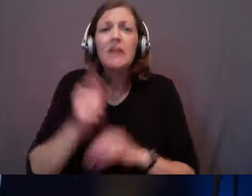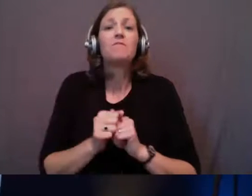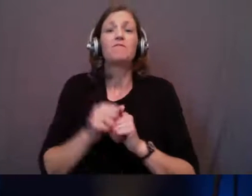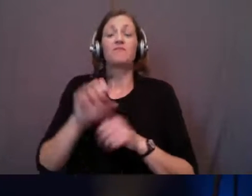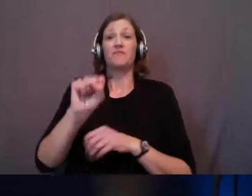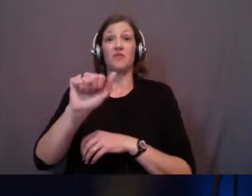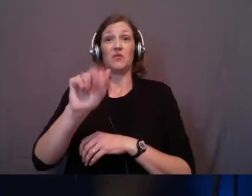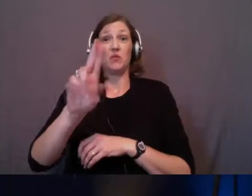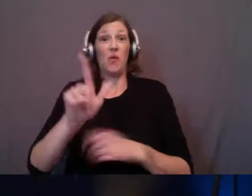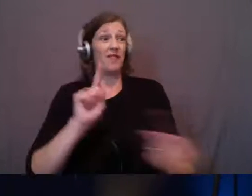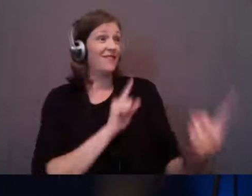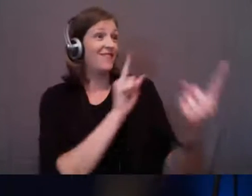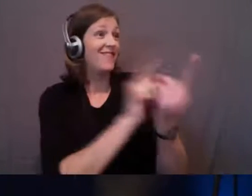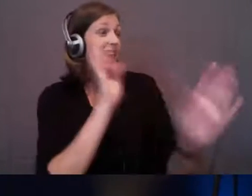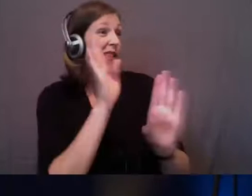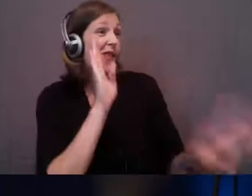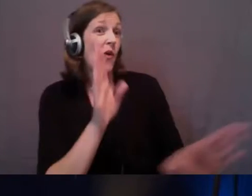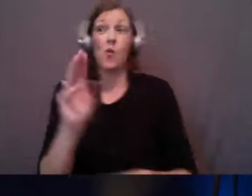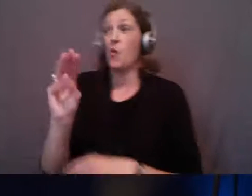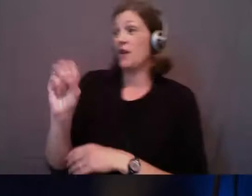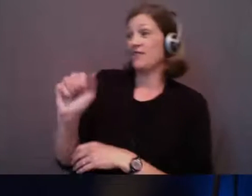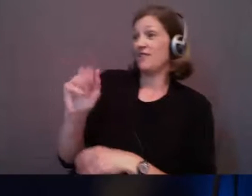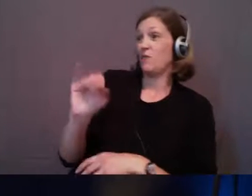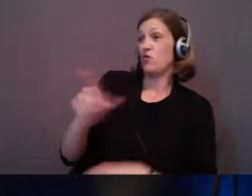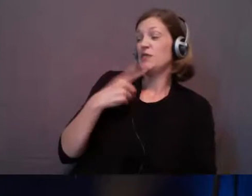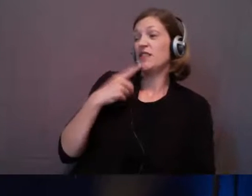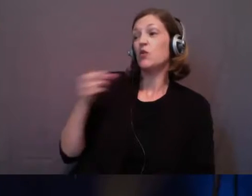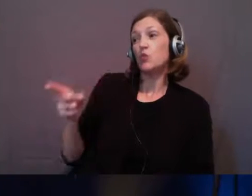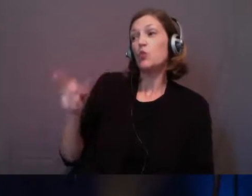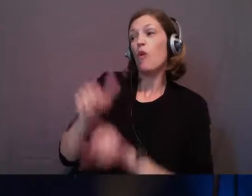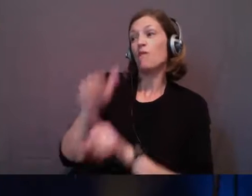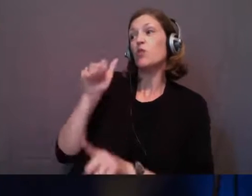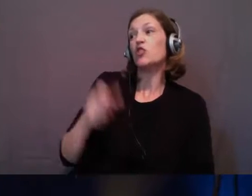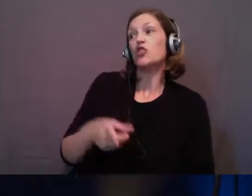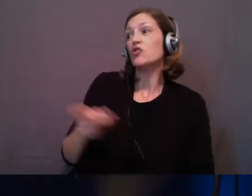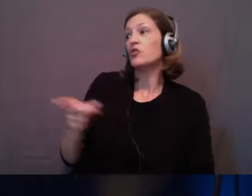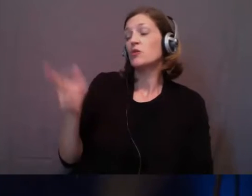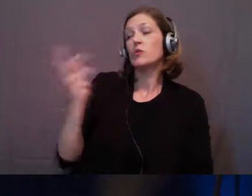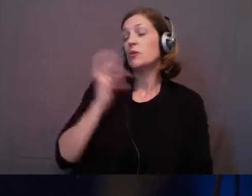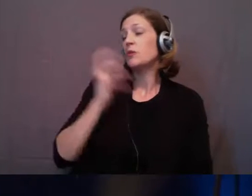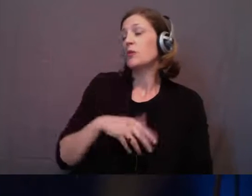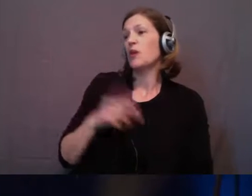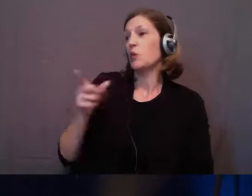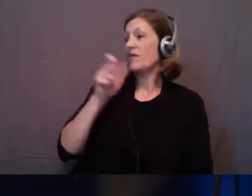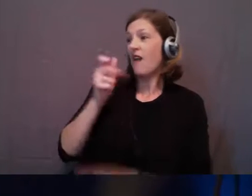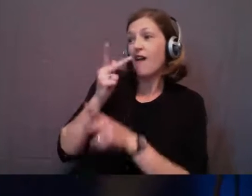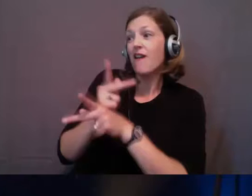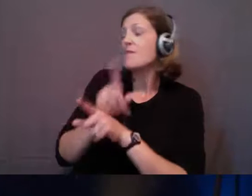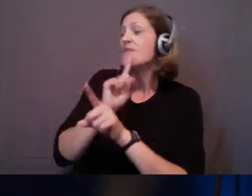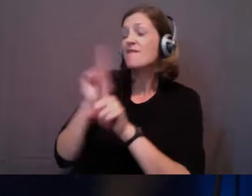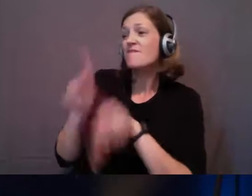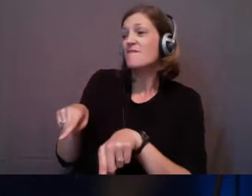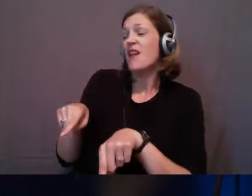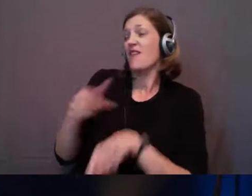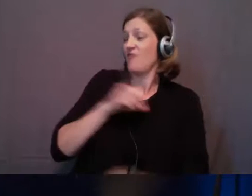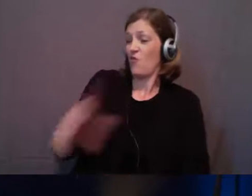went out to greet him. And Samuel says, you have done a foolish thing. You have not kept the command the Lord your